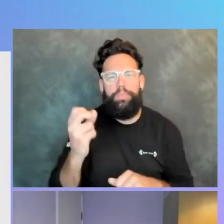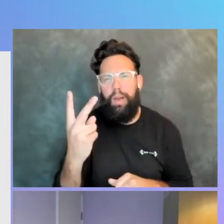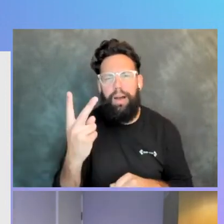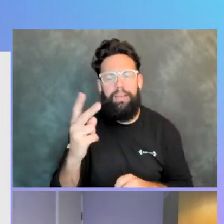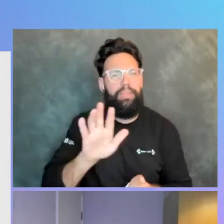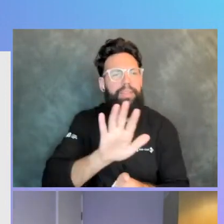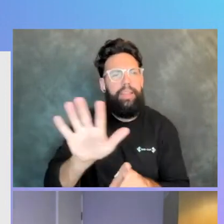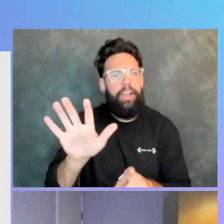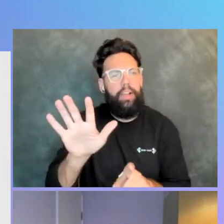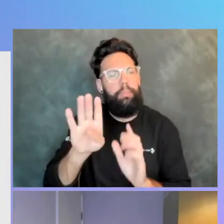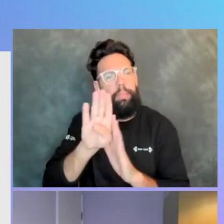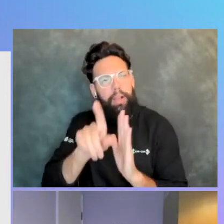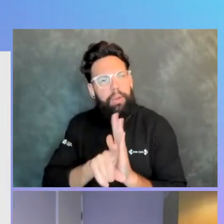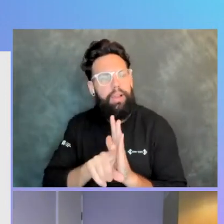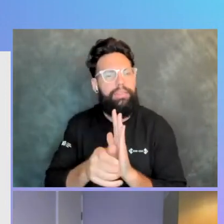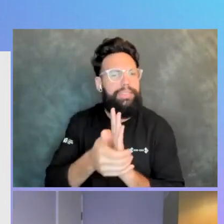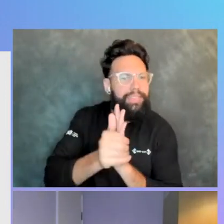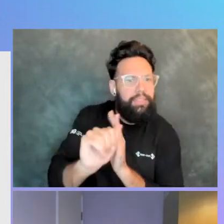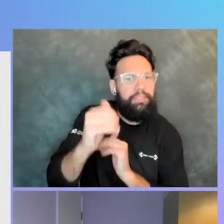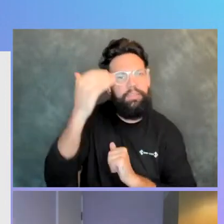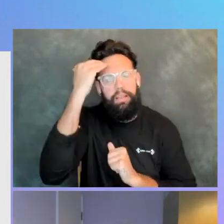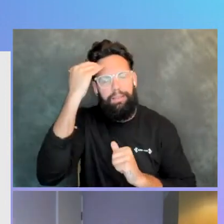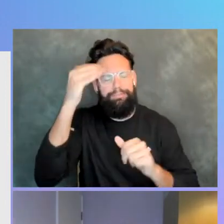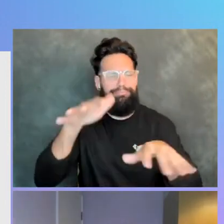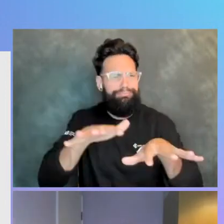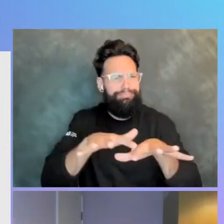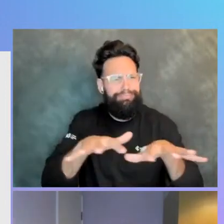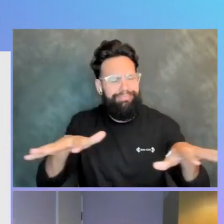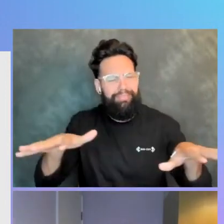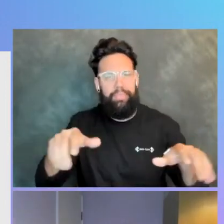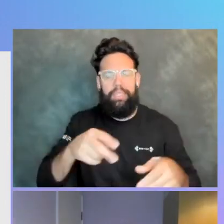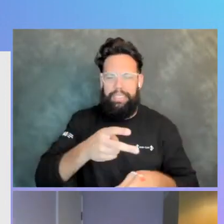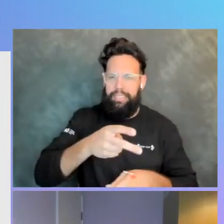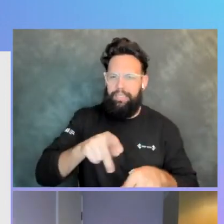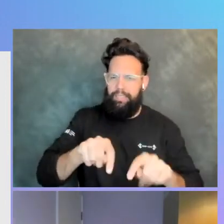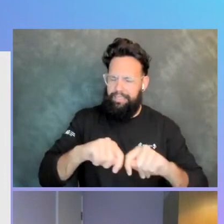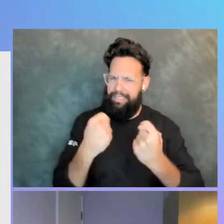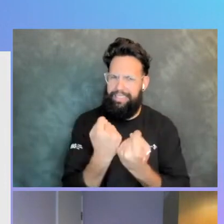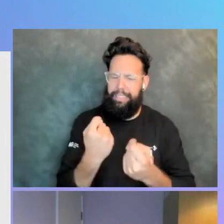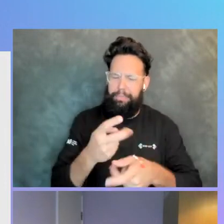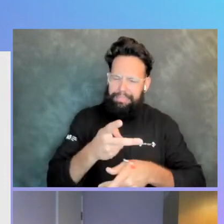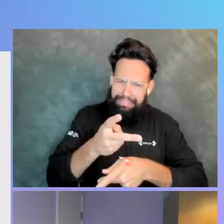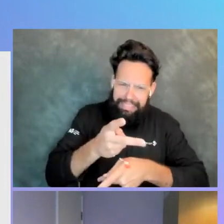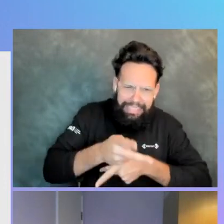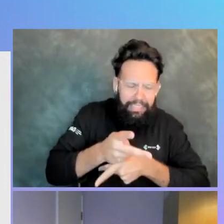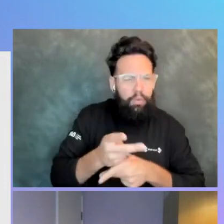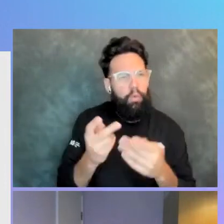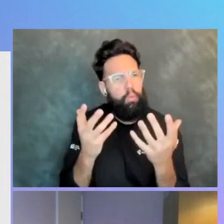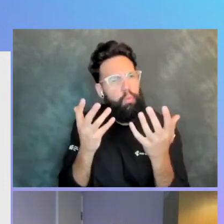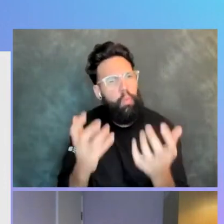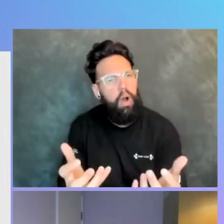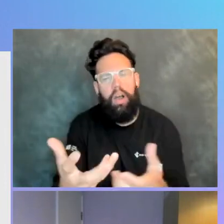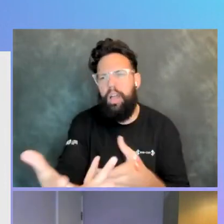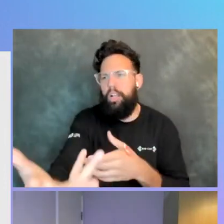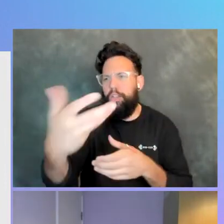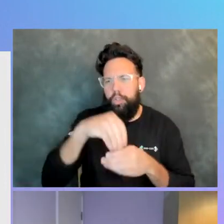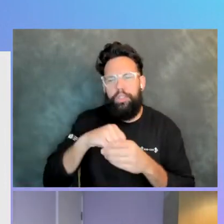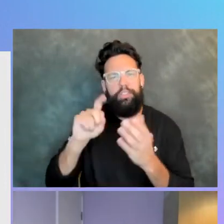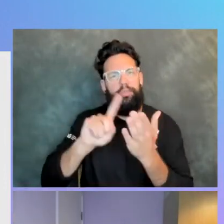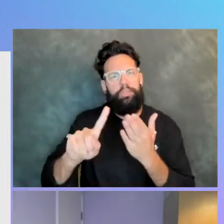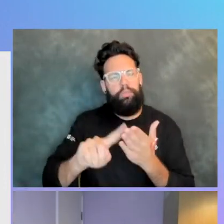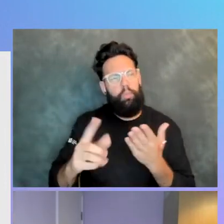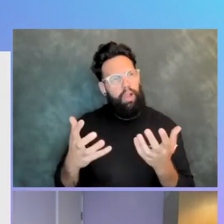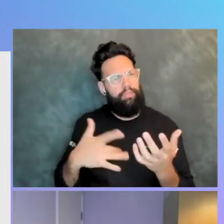experience. This team care greatly about inclusive research and want to feel confident and knowledgeable before running these